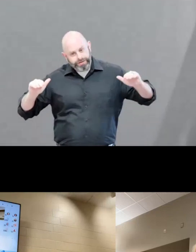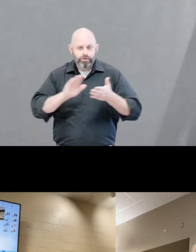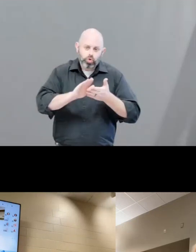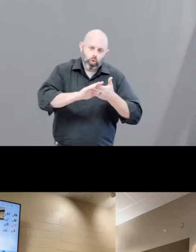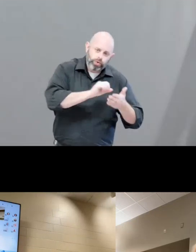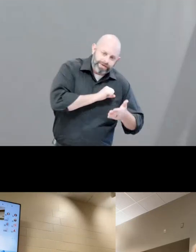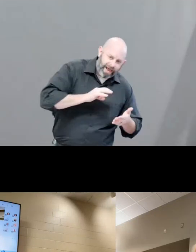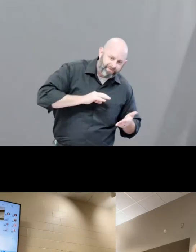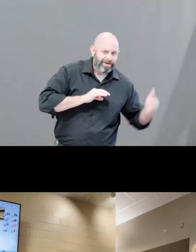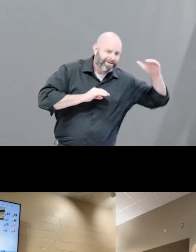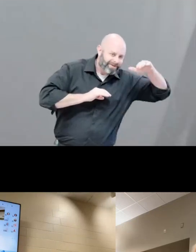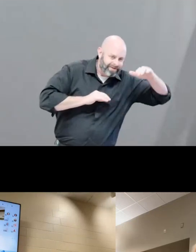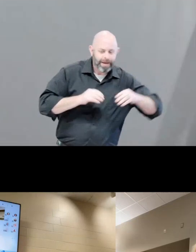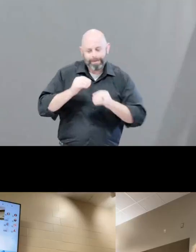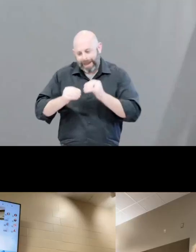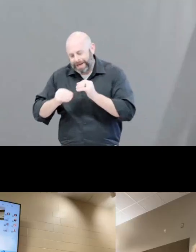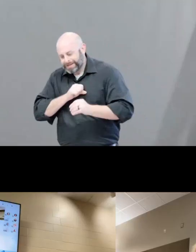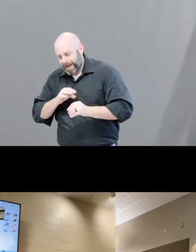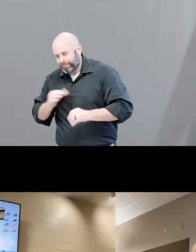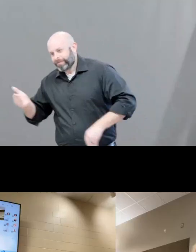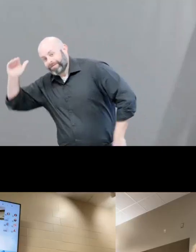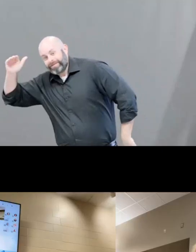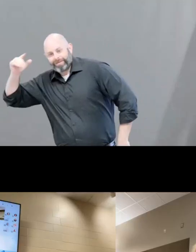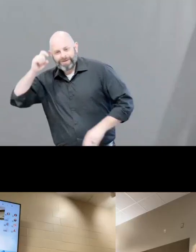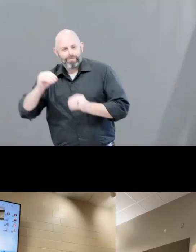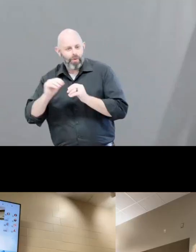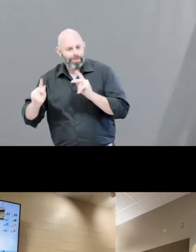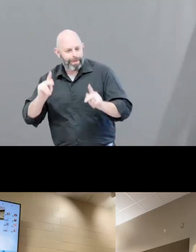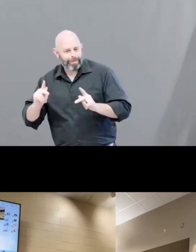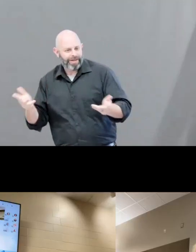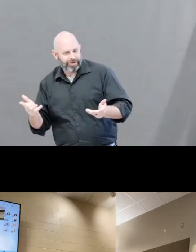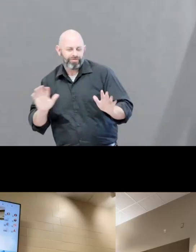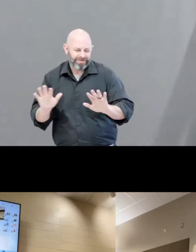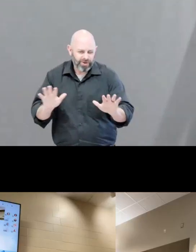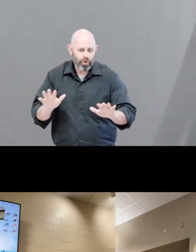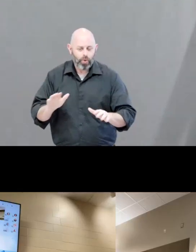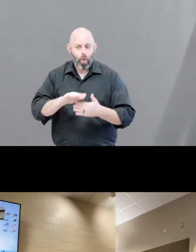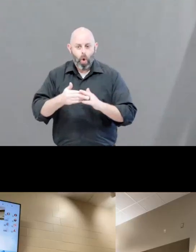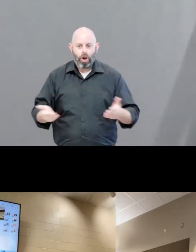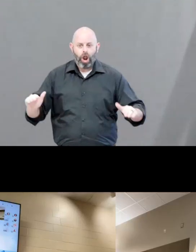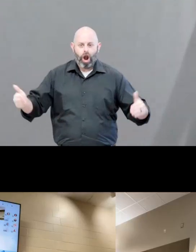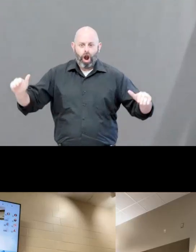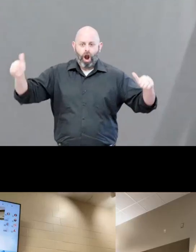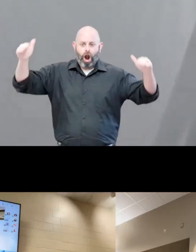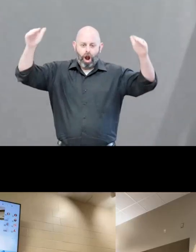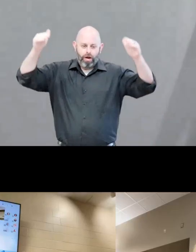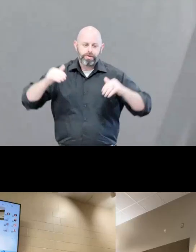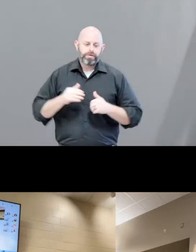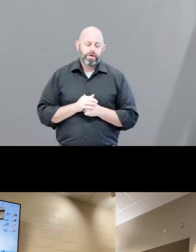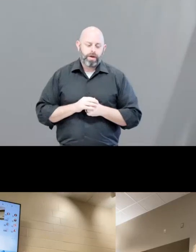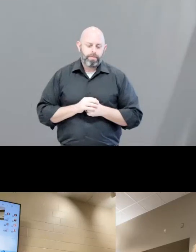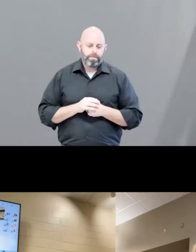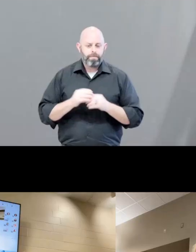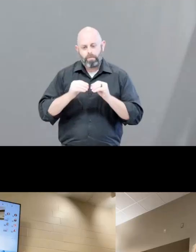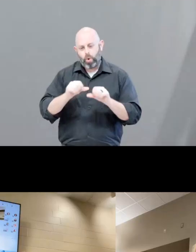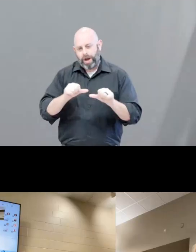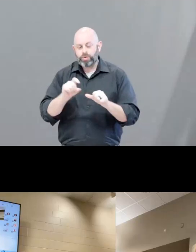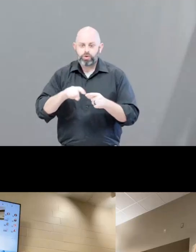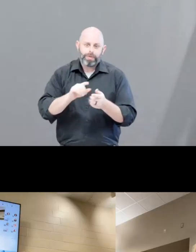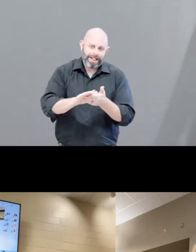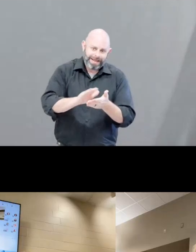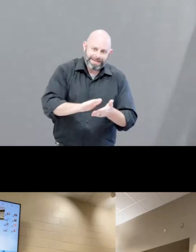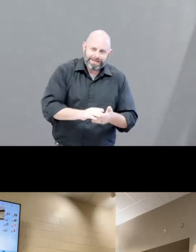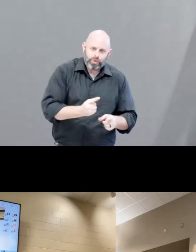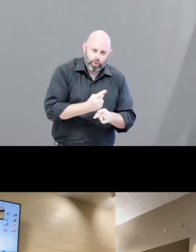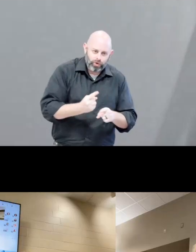custodial staff or maintenance staff, because there's more people on campus and more areas that would need to be cleaned on a more